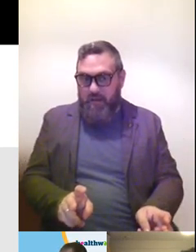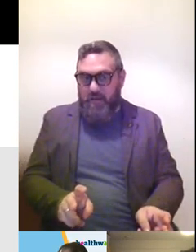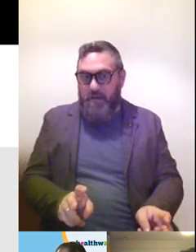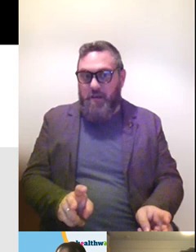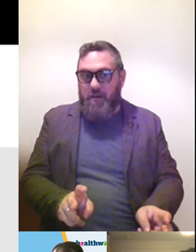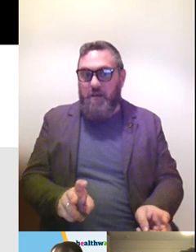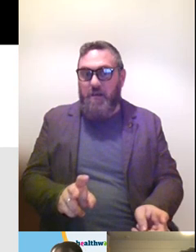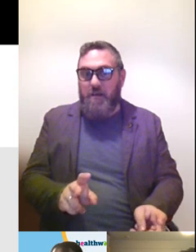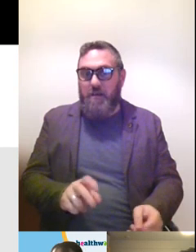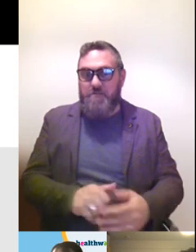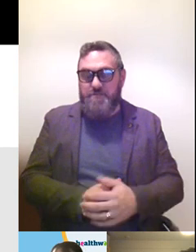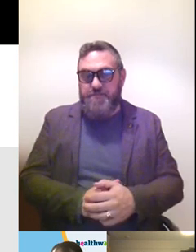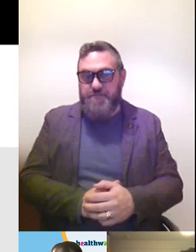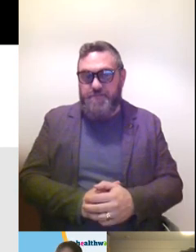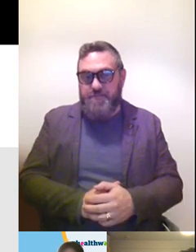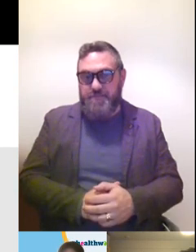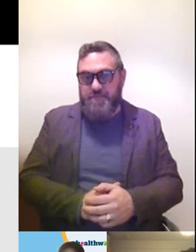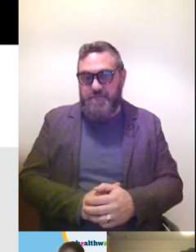an opportunity